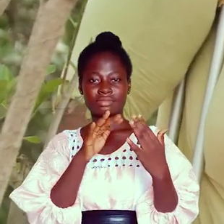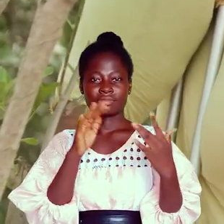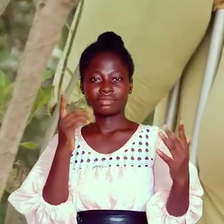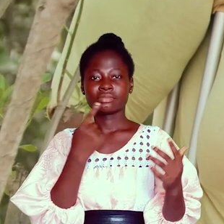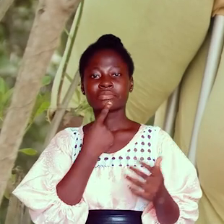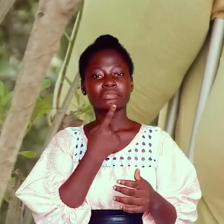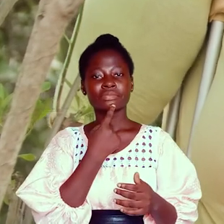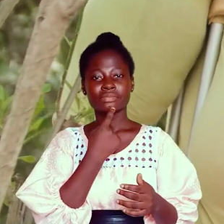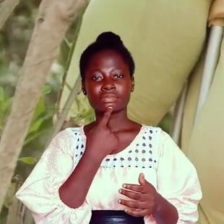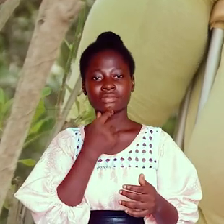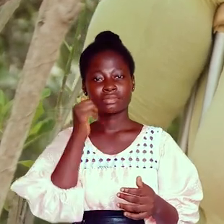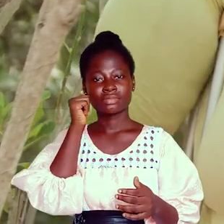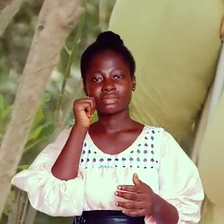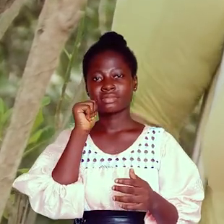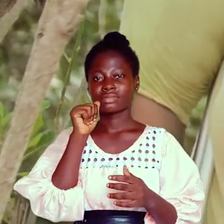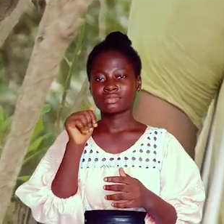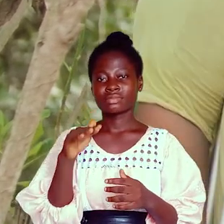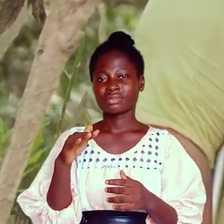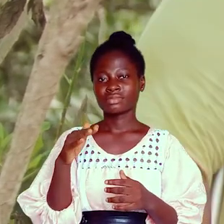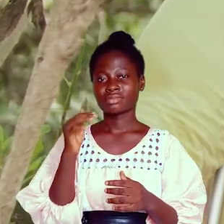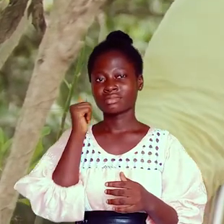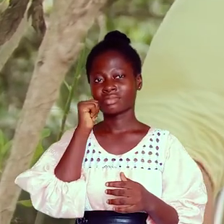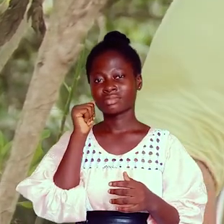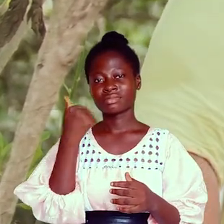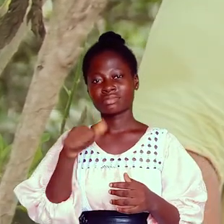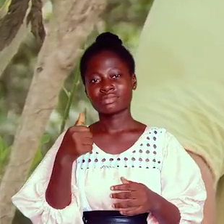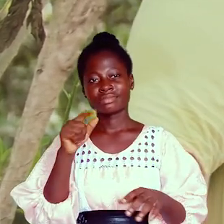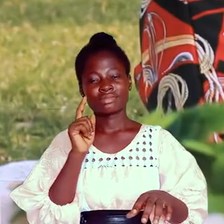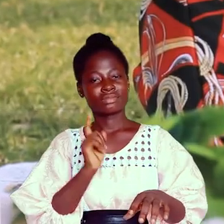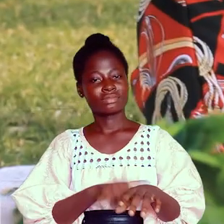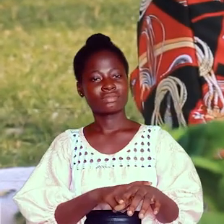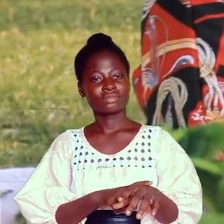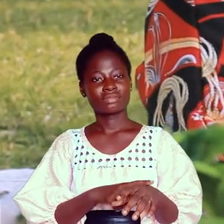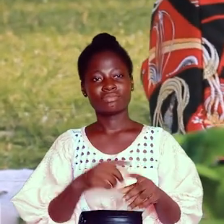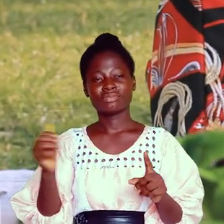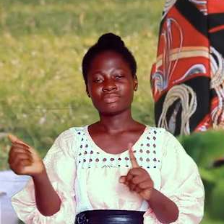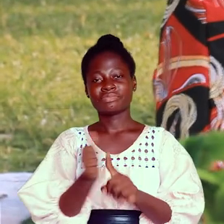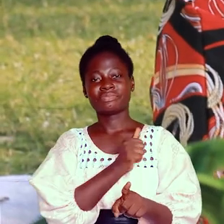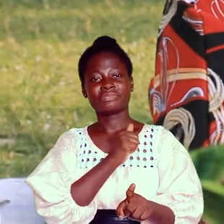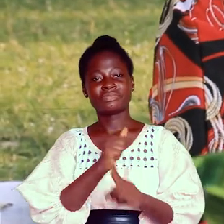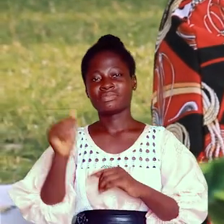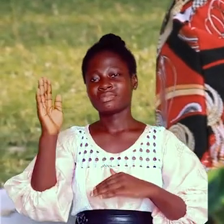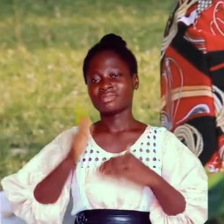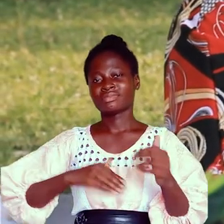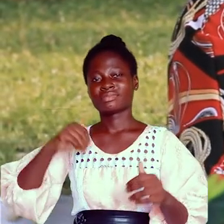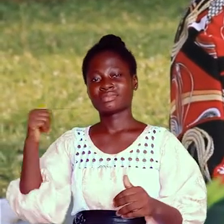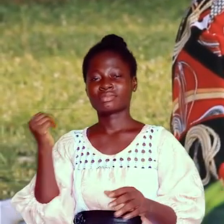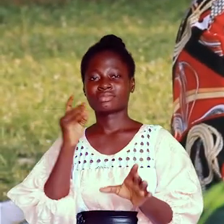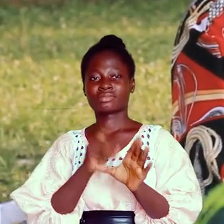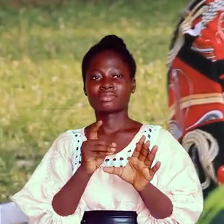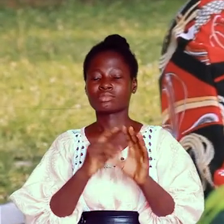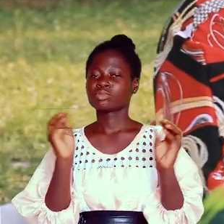shown that women and girls with disabilities are twice more likely to be abused as compared to their counterparts